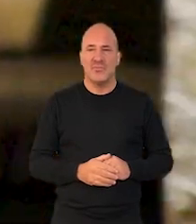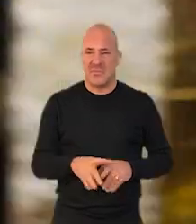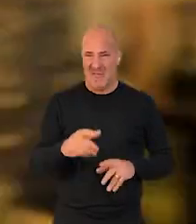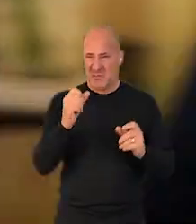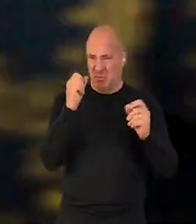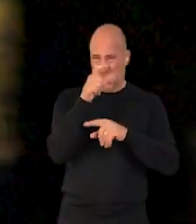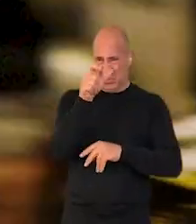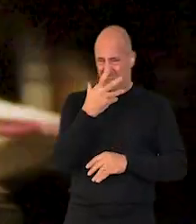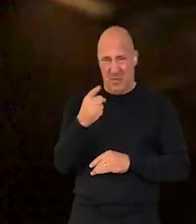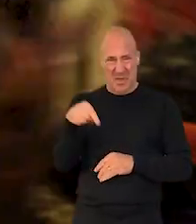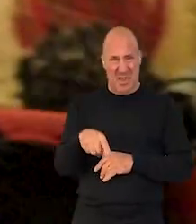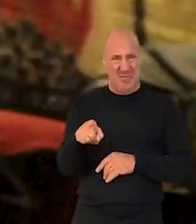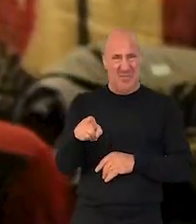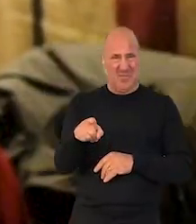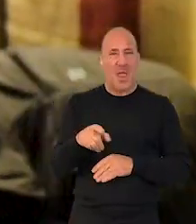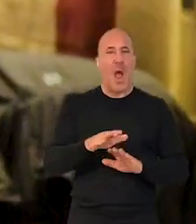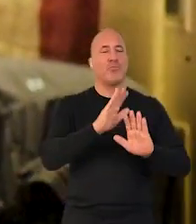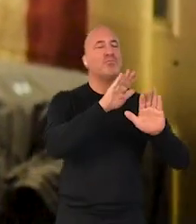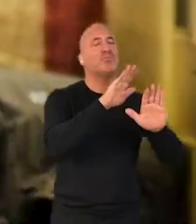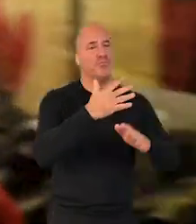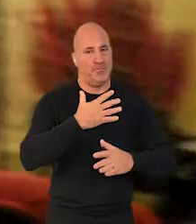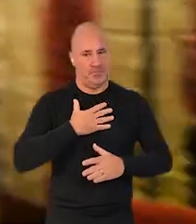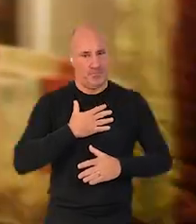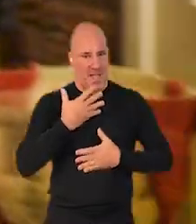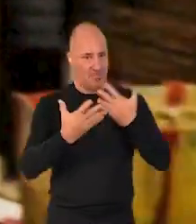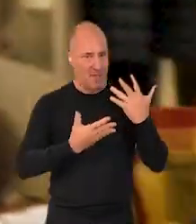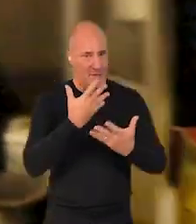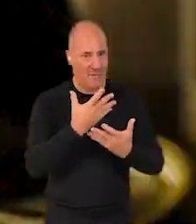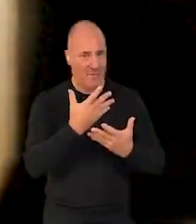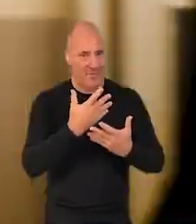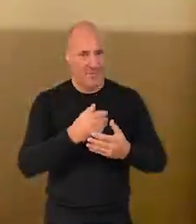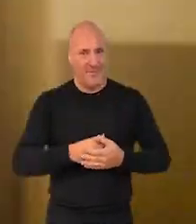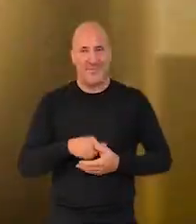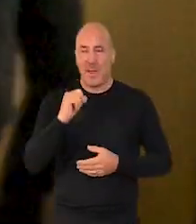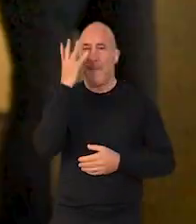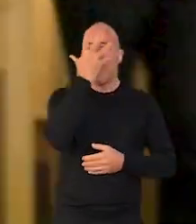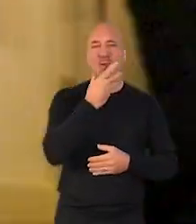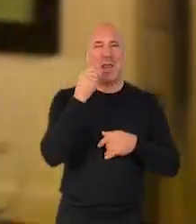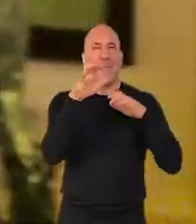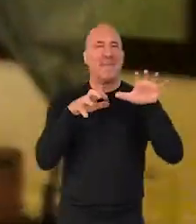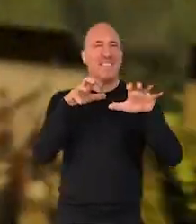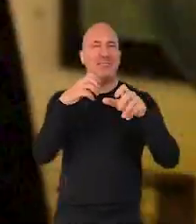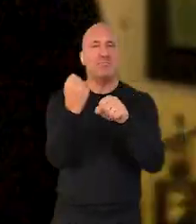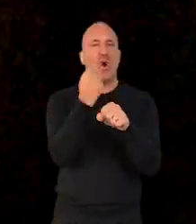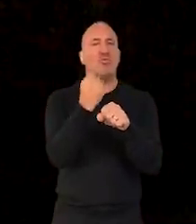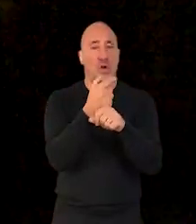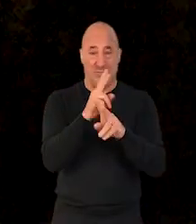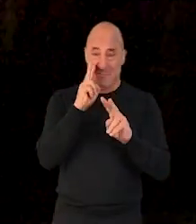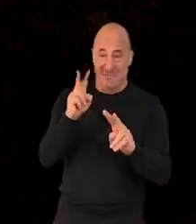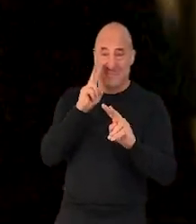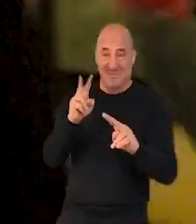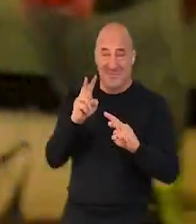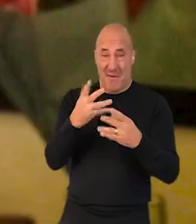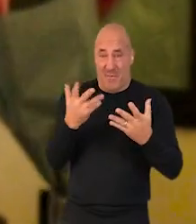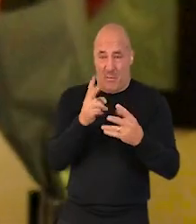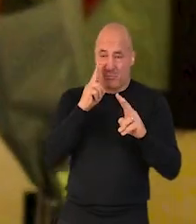There's a stranger here! Master, allow me to explain. The Beauty and the Beast production that you've just seen, and